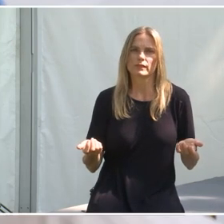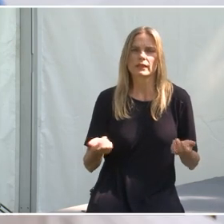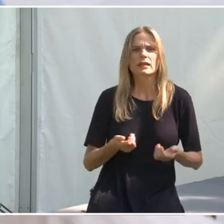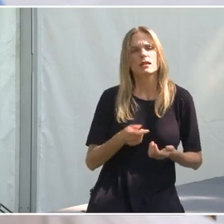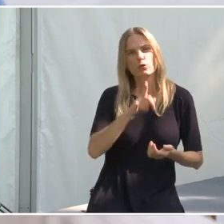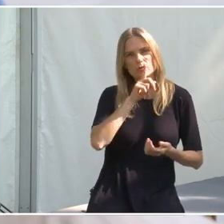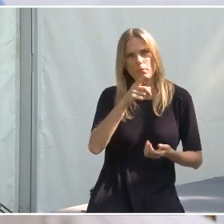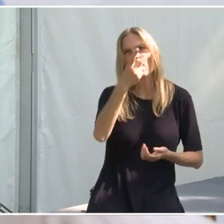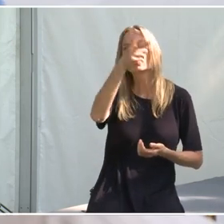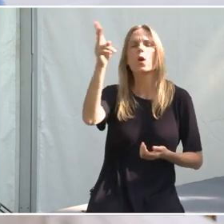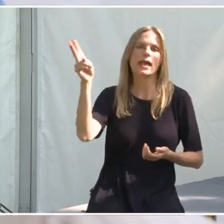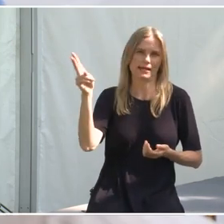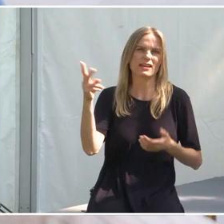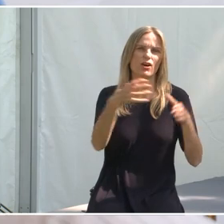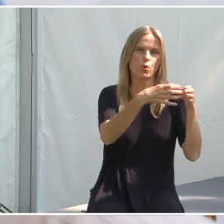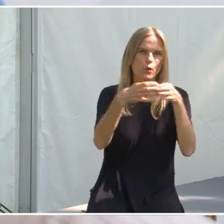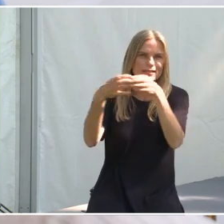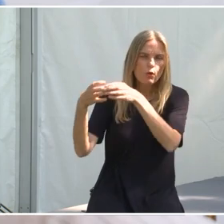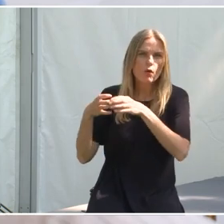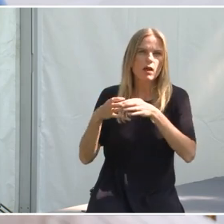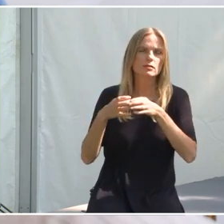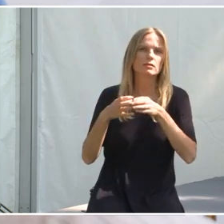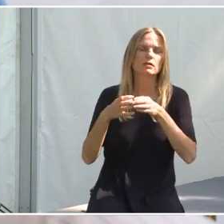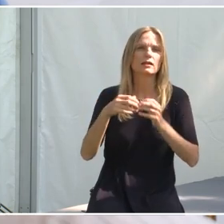populations, women's mental health